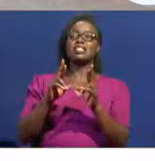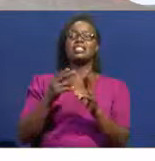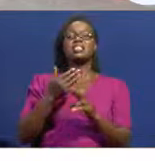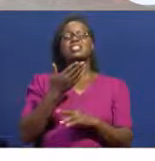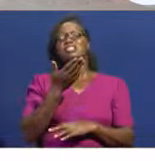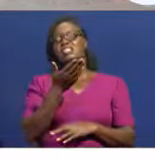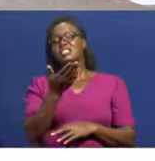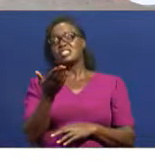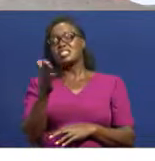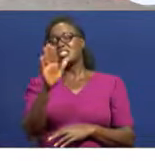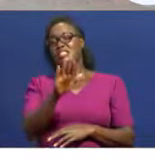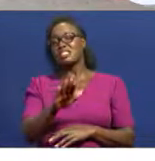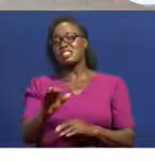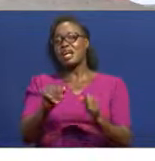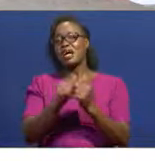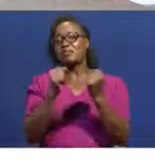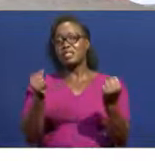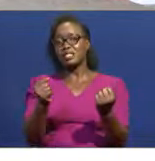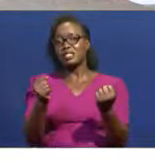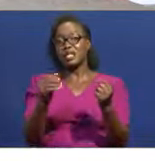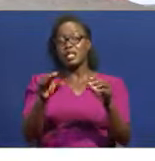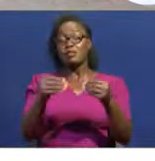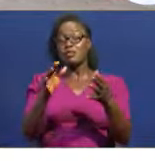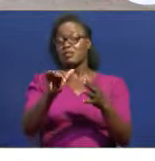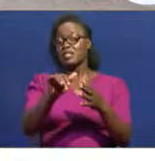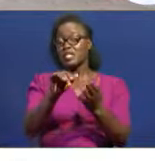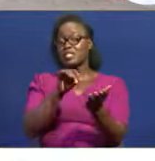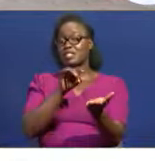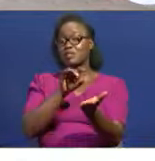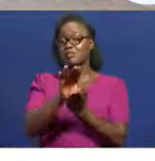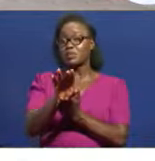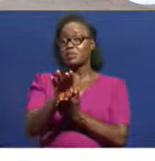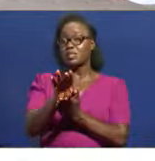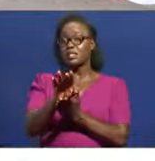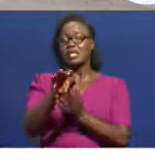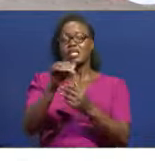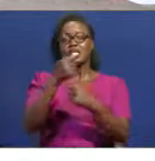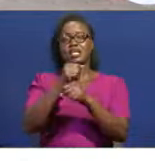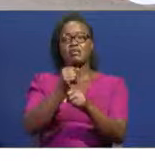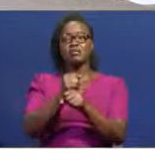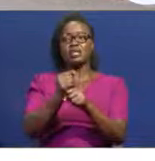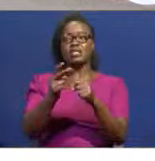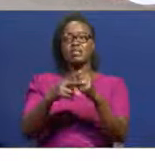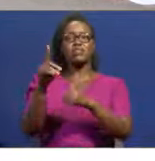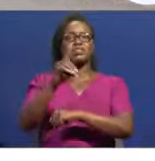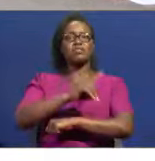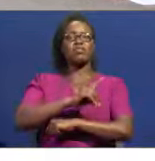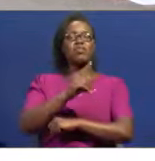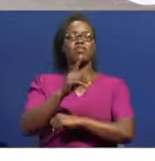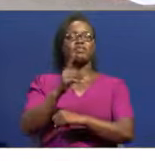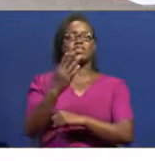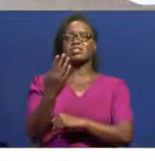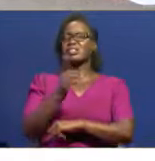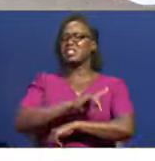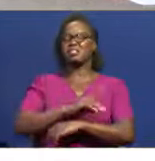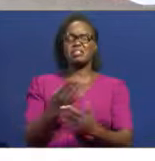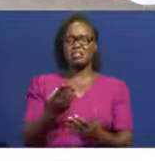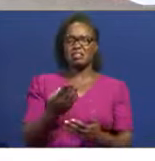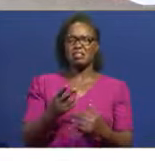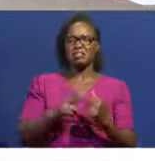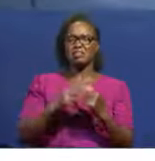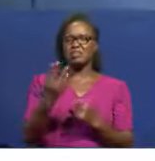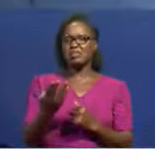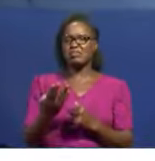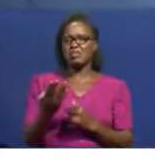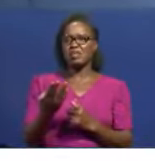kind of scenarios. It provides that in this impeachment, it can be vacant for 74 days. There's nothing wrong with that. Nothing will